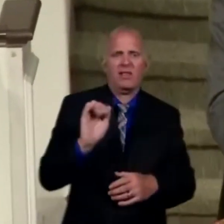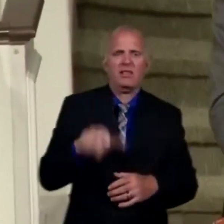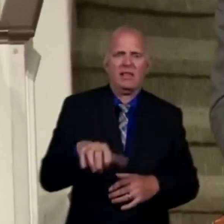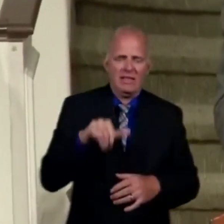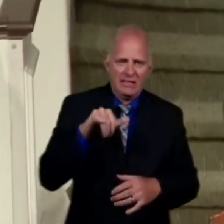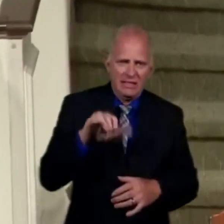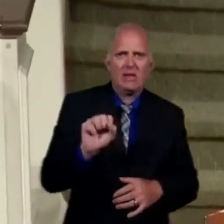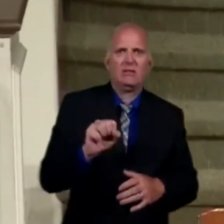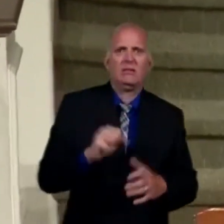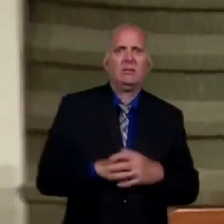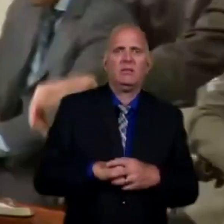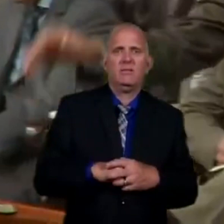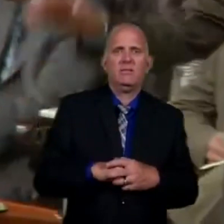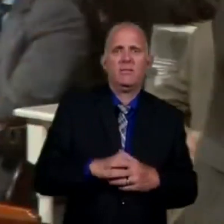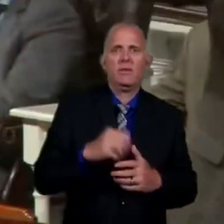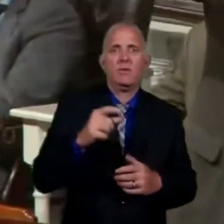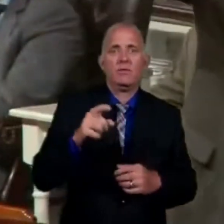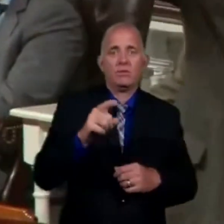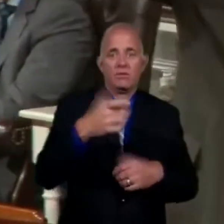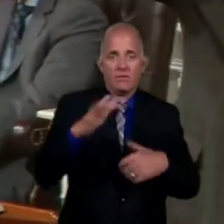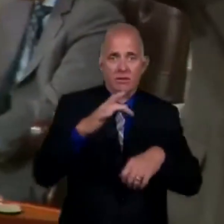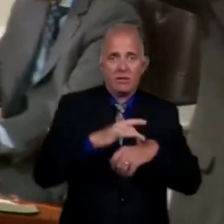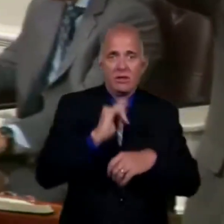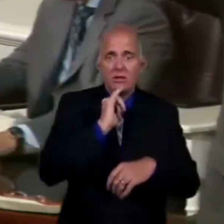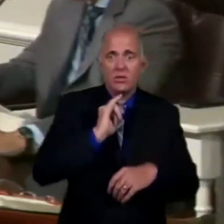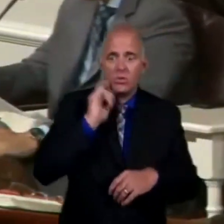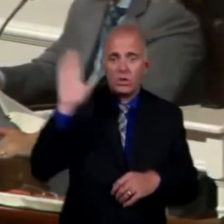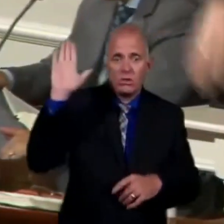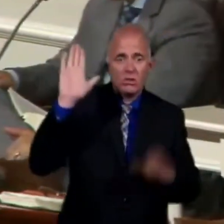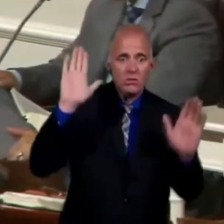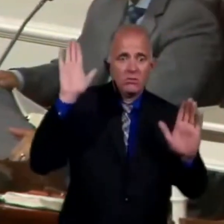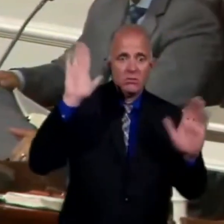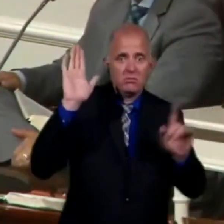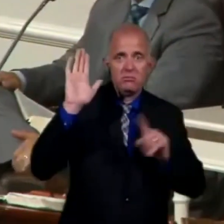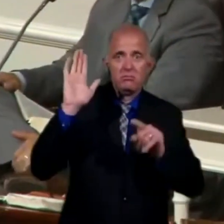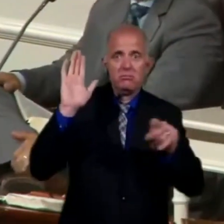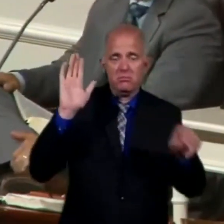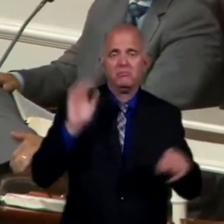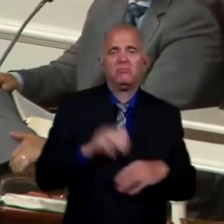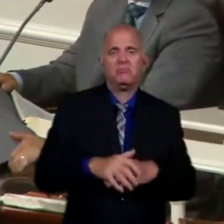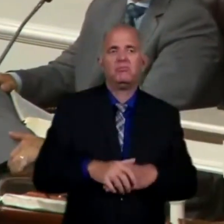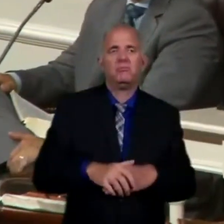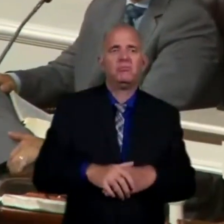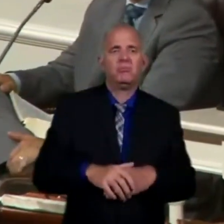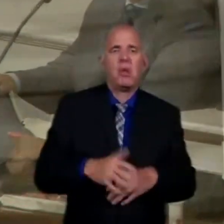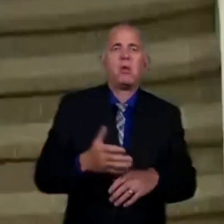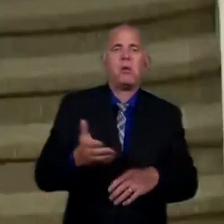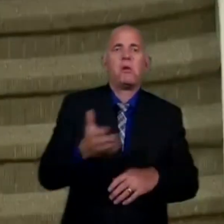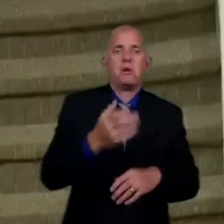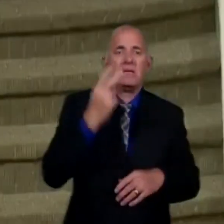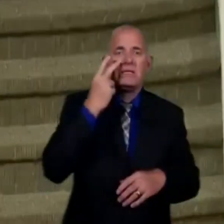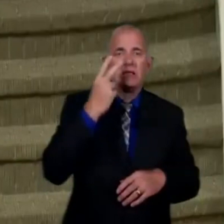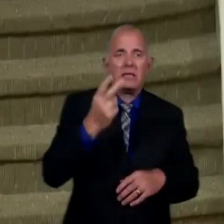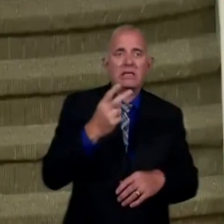How many of you have ever been to Israel before? Would you raise your hand? Anybody been to Israel? You'll see that off